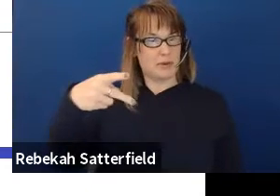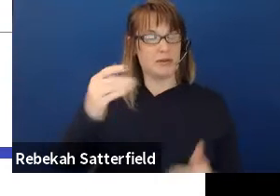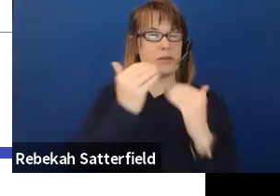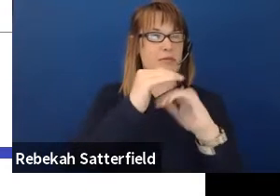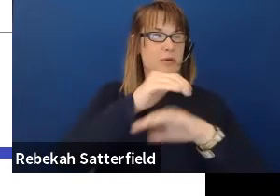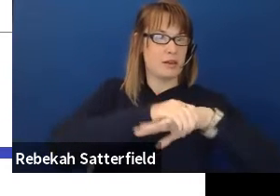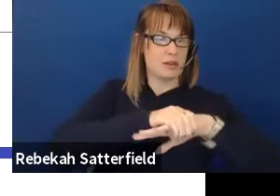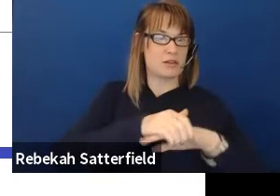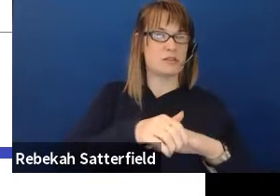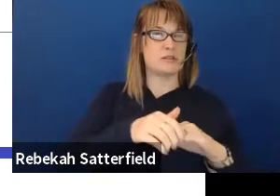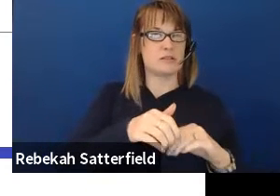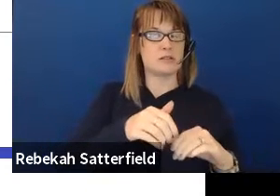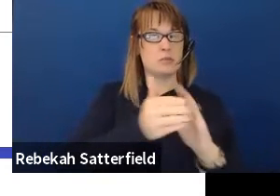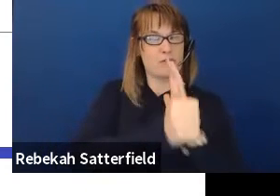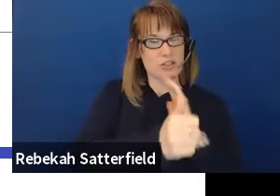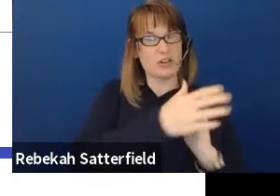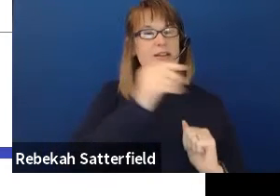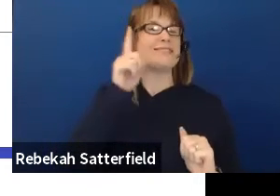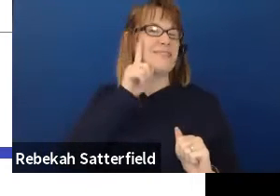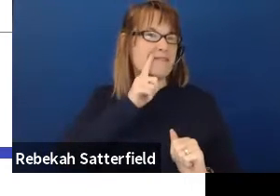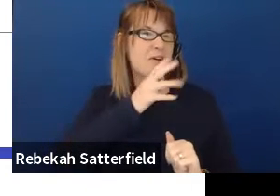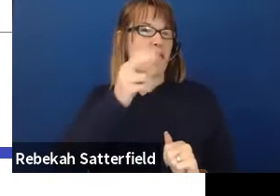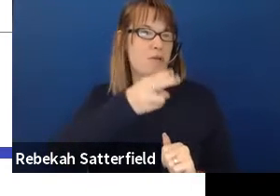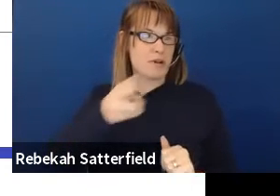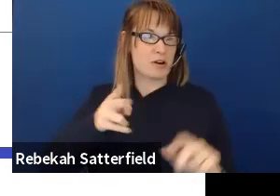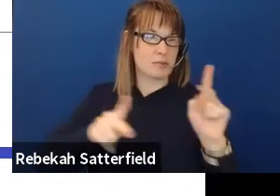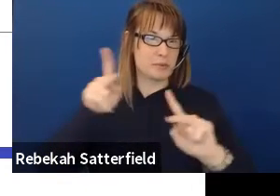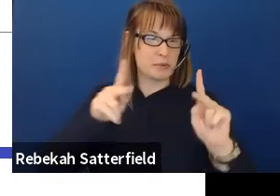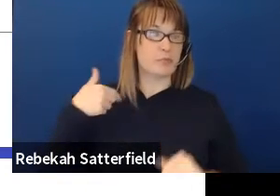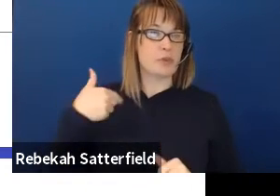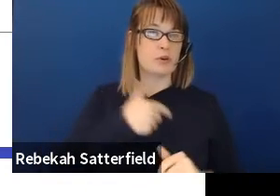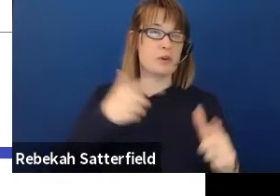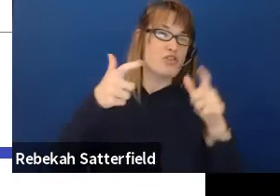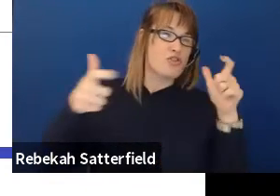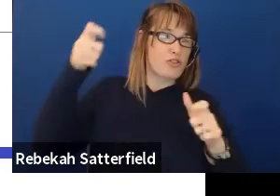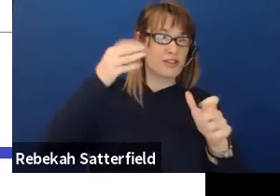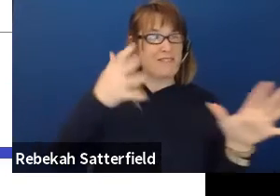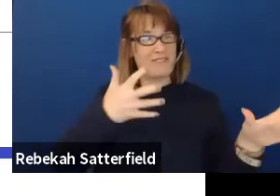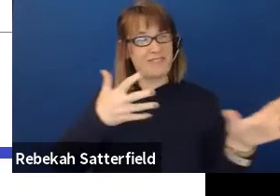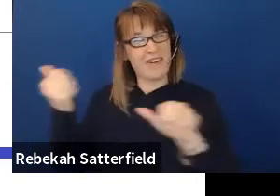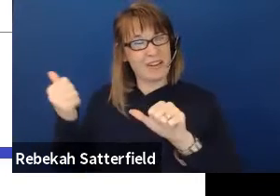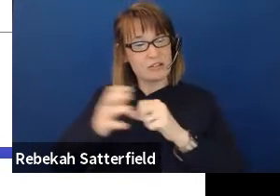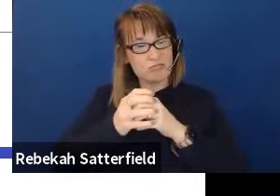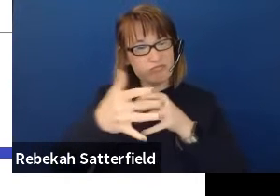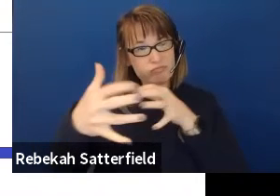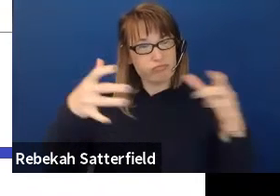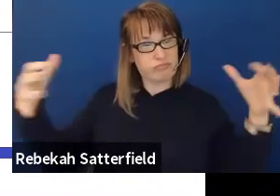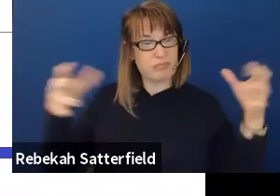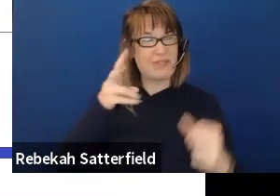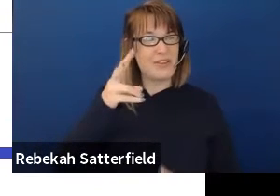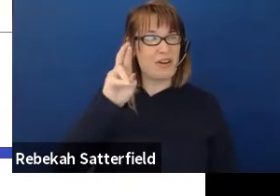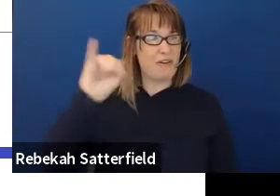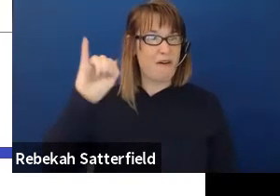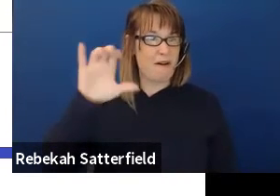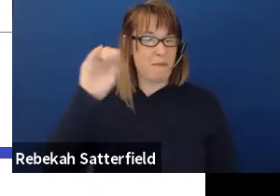LEP, deaf and hard of hearing patients. We are the largest and fastest growing video remote interpreting